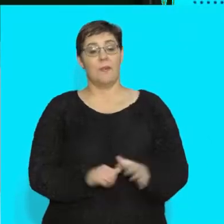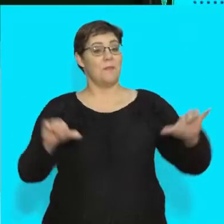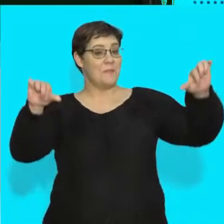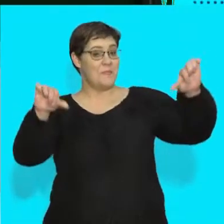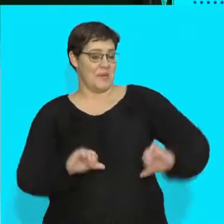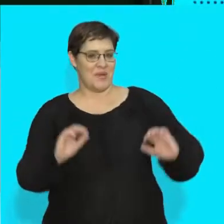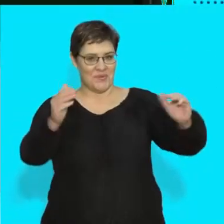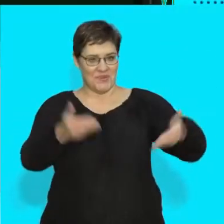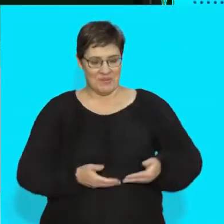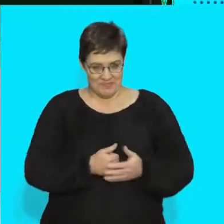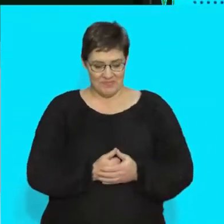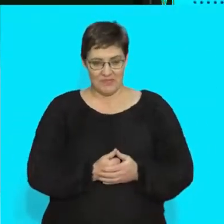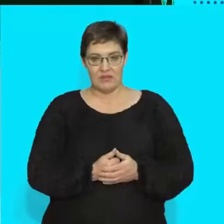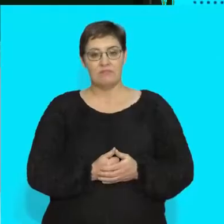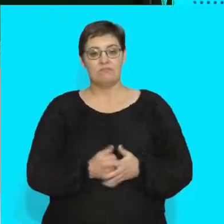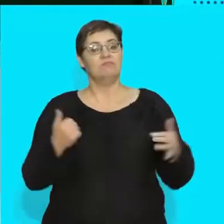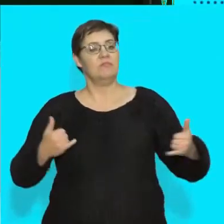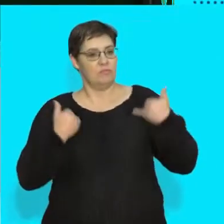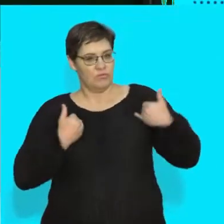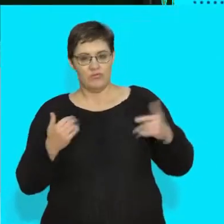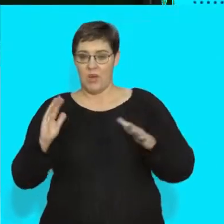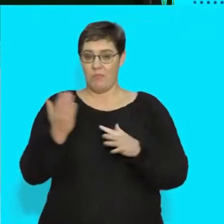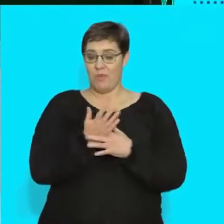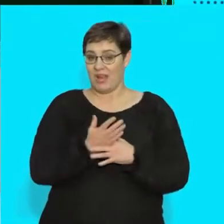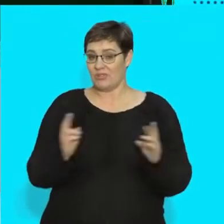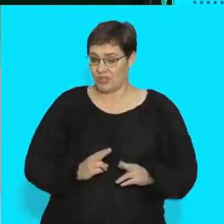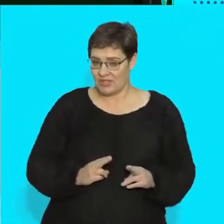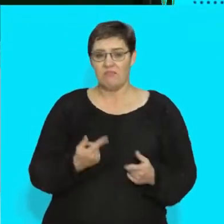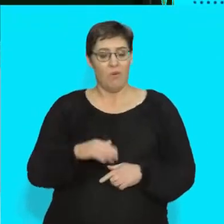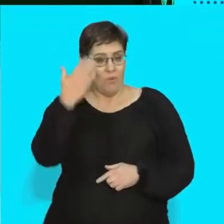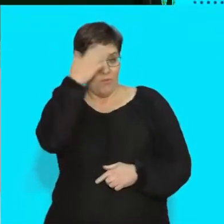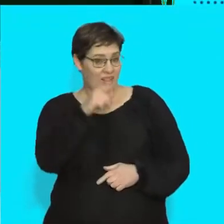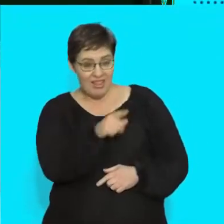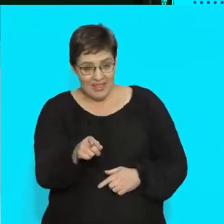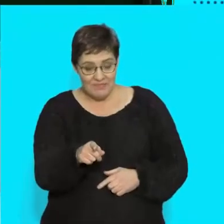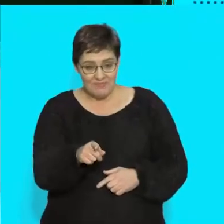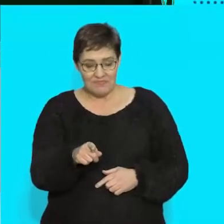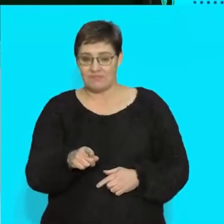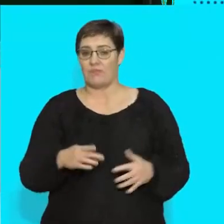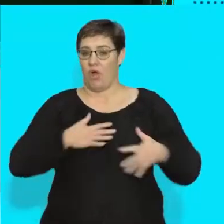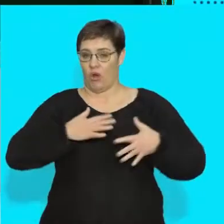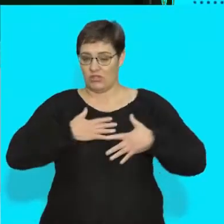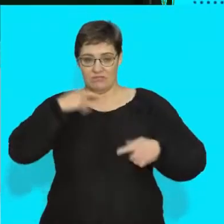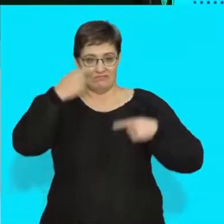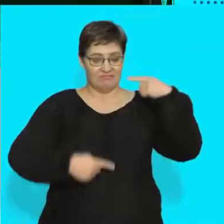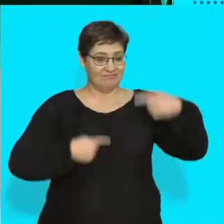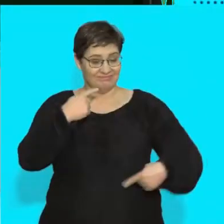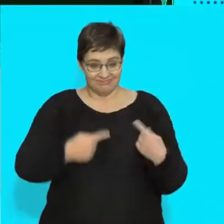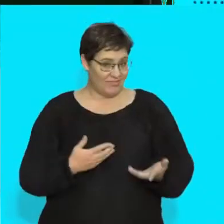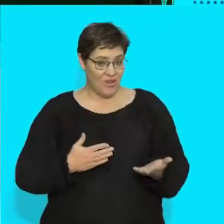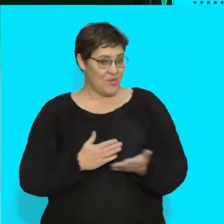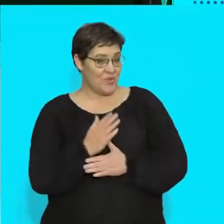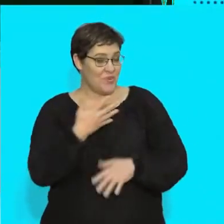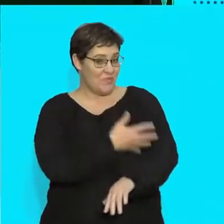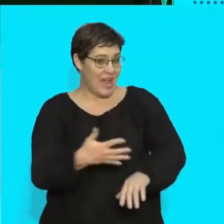Welcome back, Life Sciences. I hope you enjoyed that short break. You know what I always say, get that oxygen going through the blood